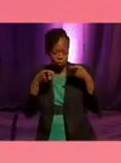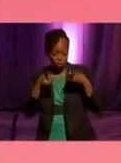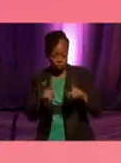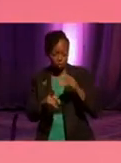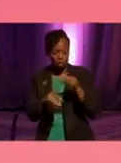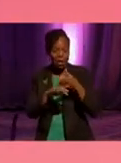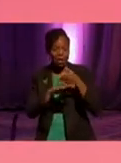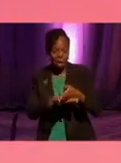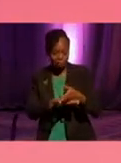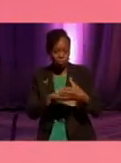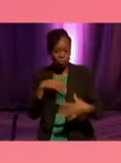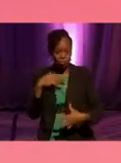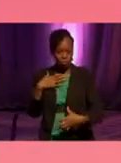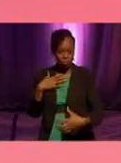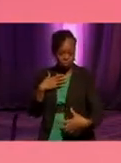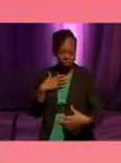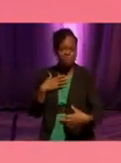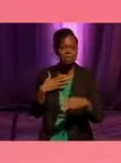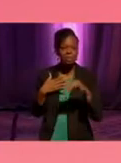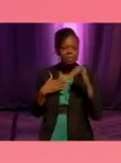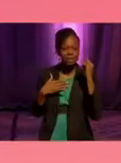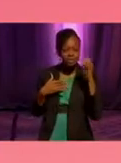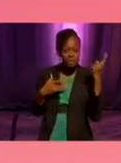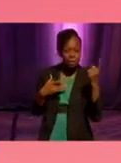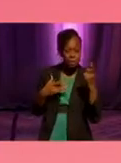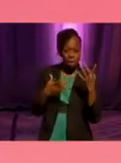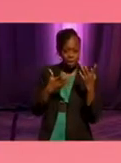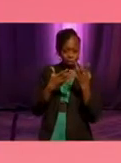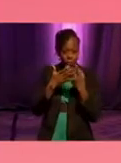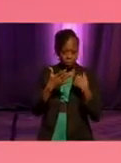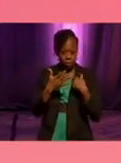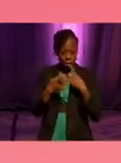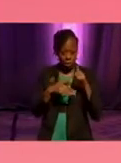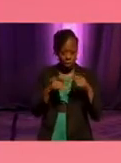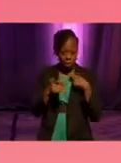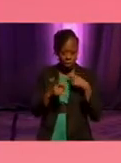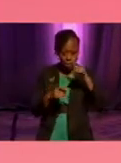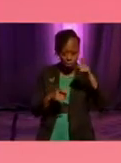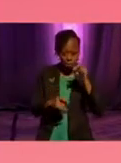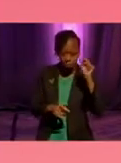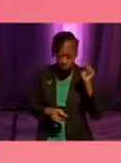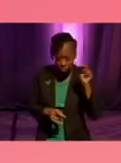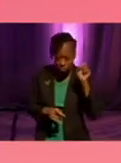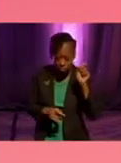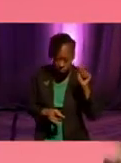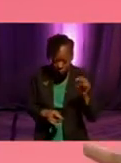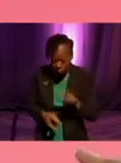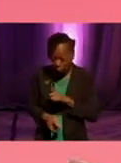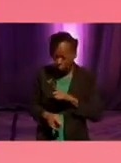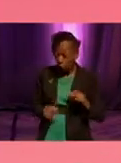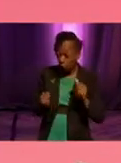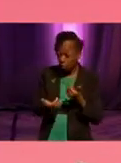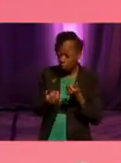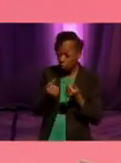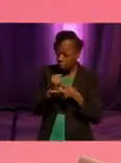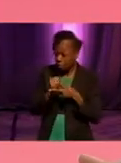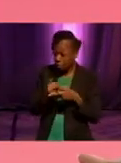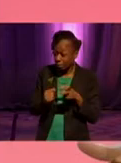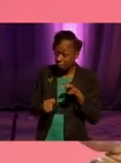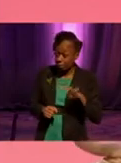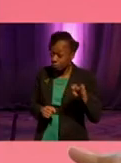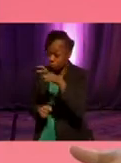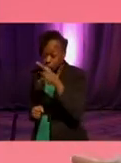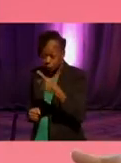and after pregnancy. If someone had screened me when I was getting one of those NSTs, oh Lord, you could have saved me a trip to the psych ward,